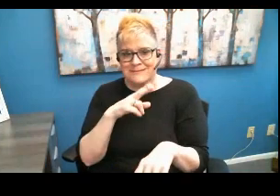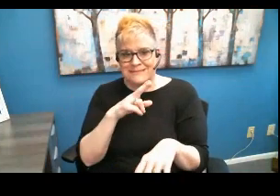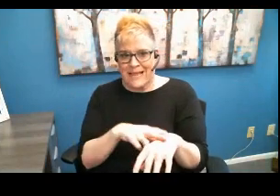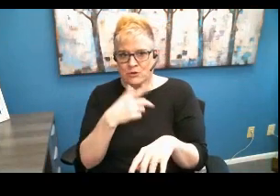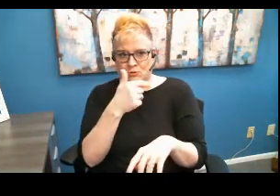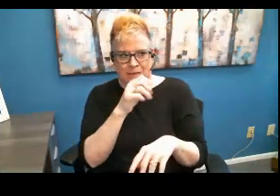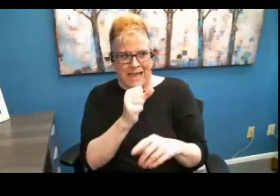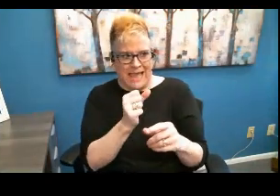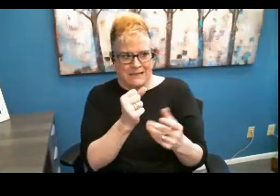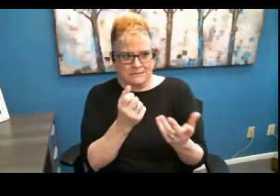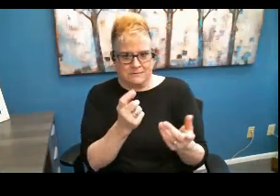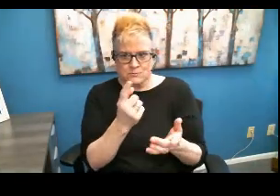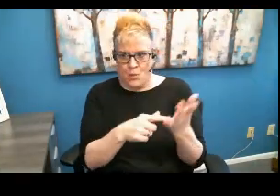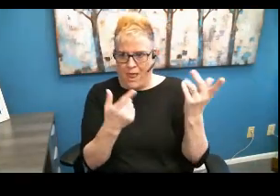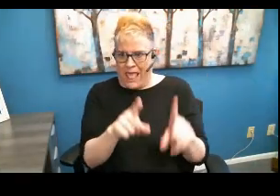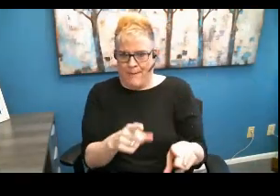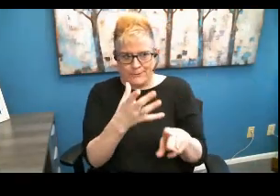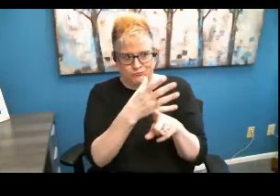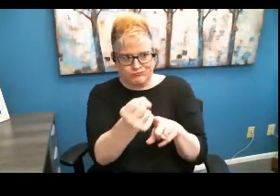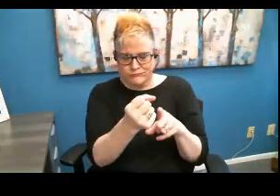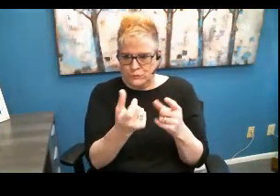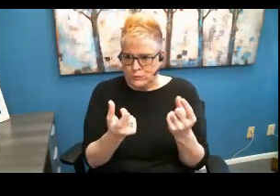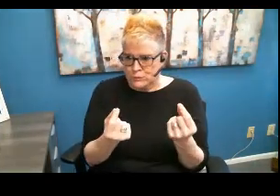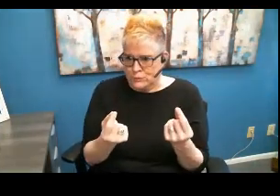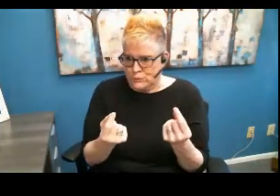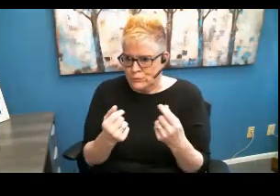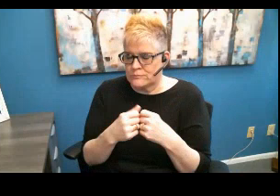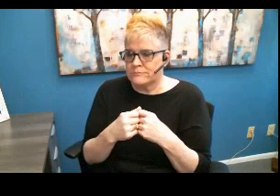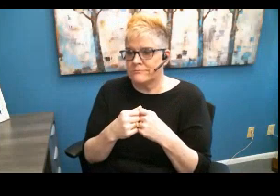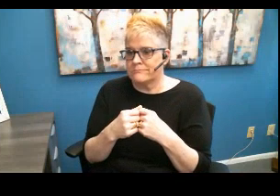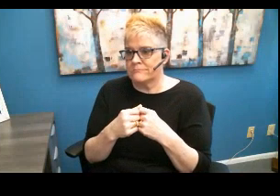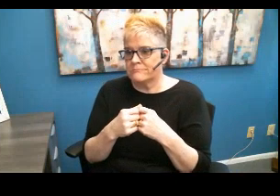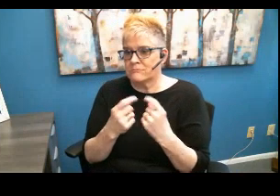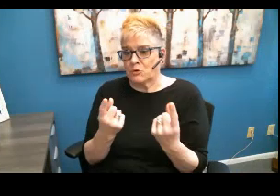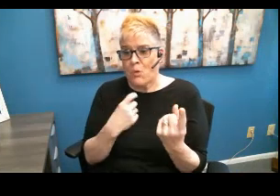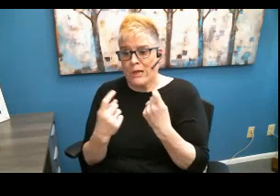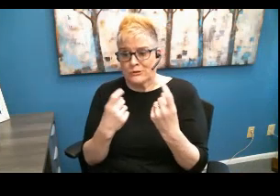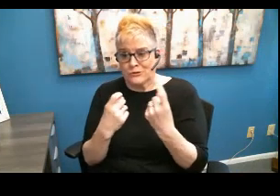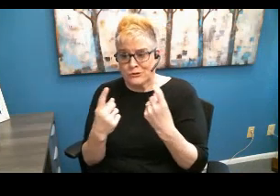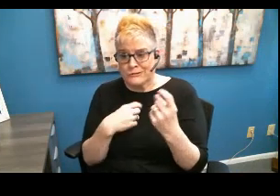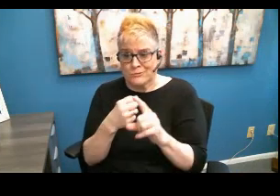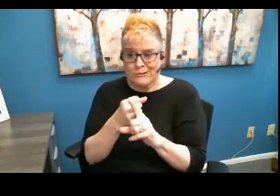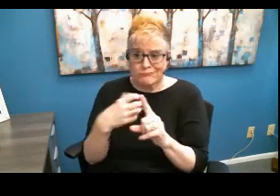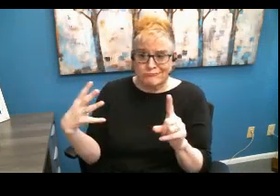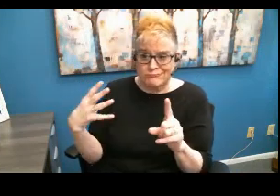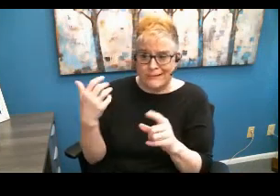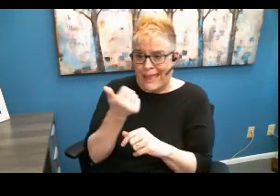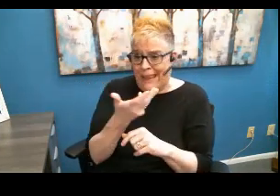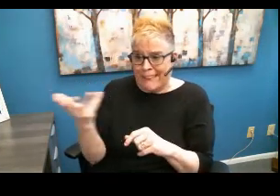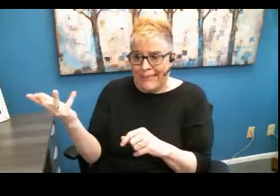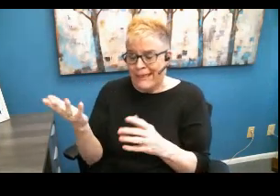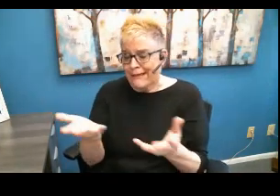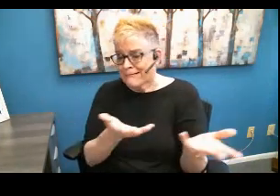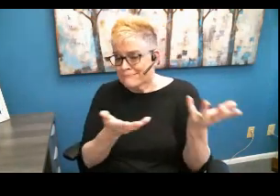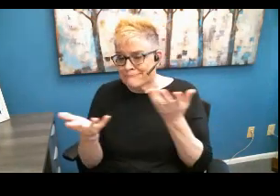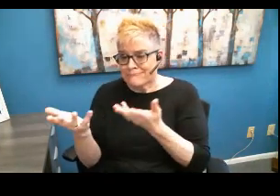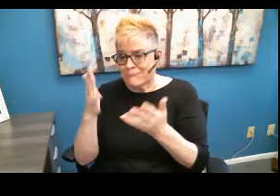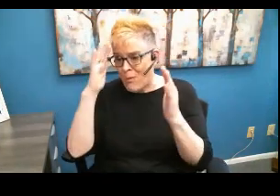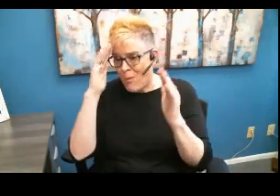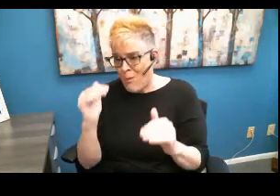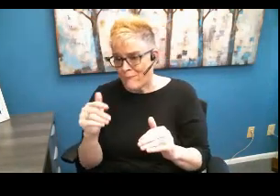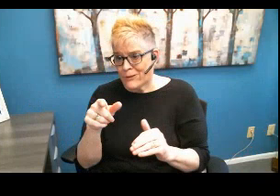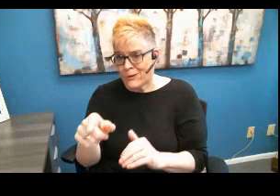So Steve and I'd love to take some questions or elaborate on anything, and hopefully this hit